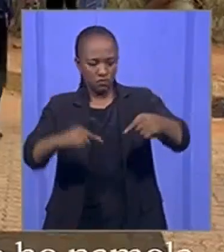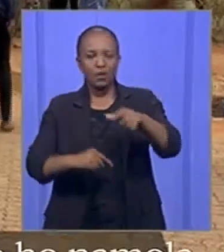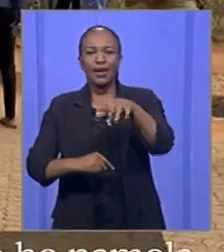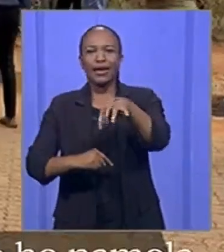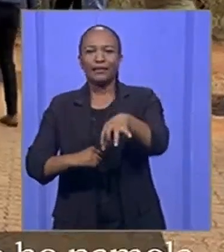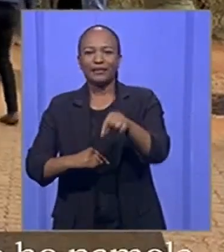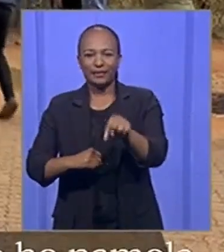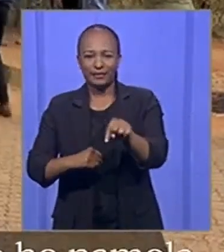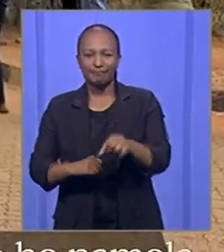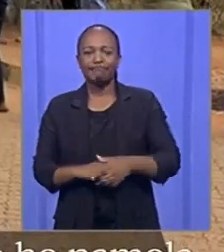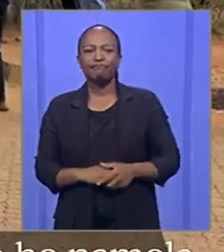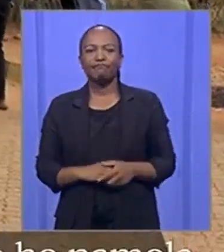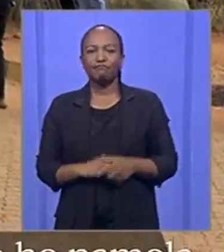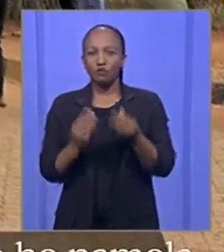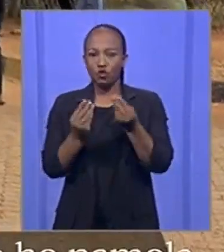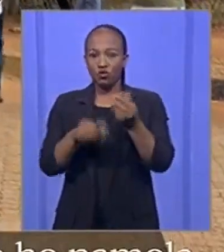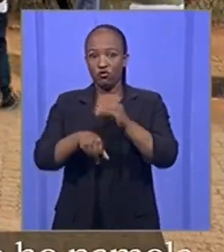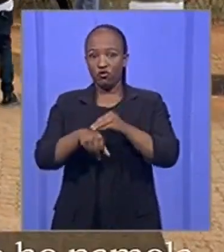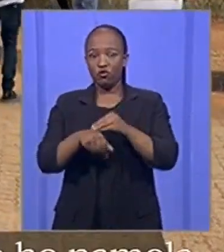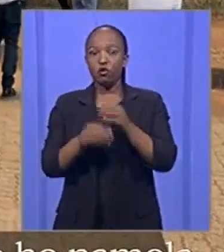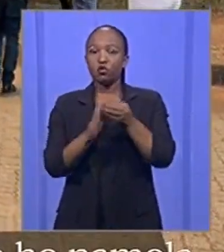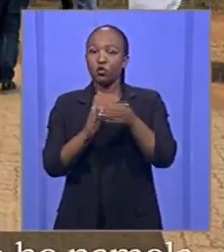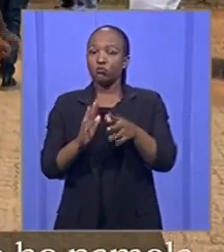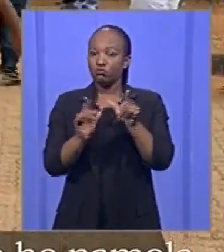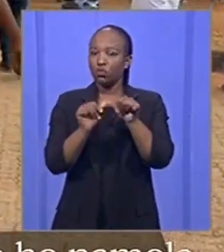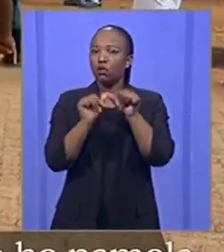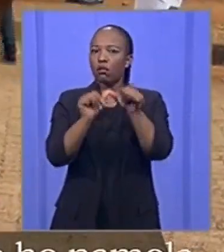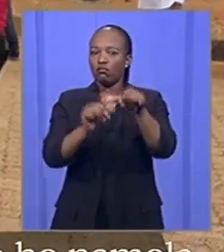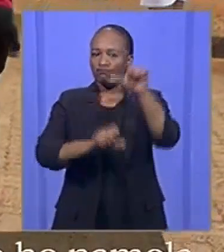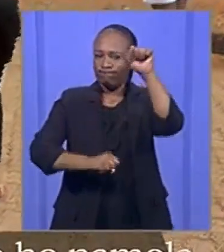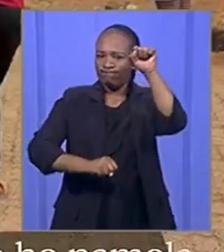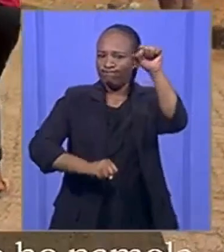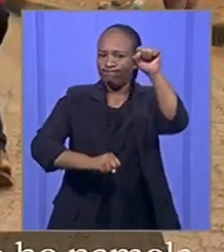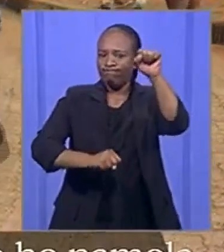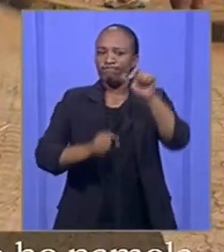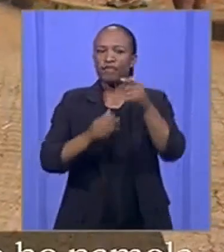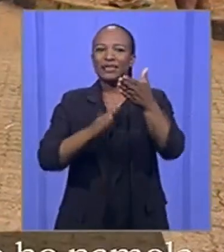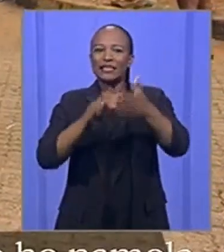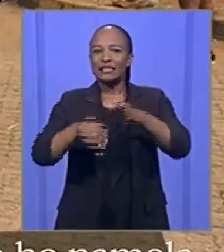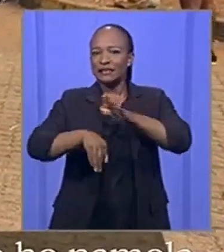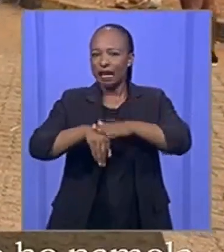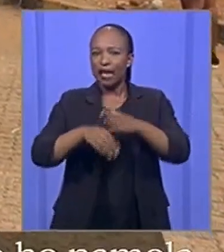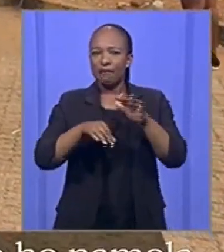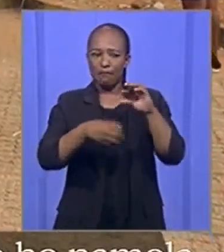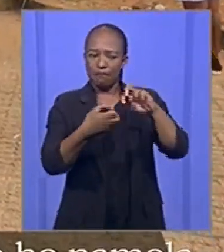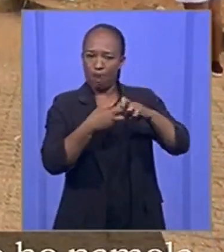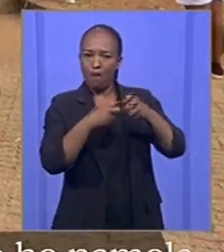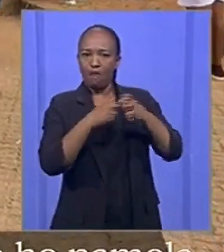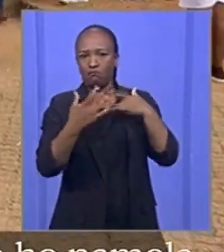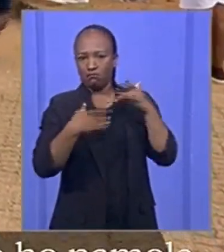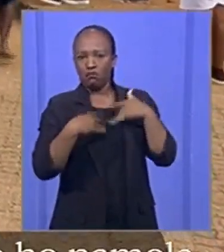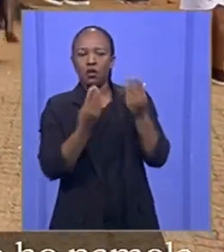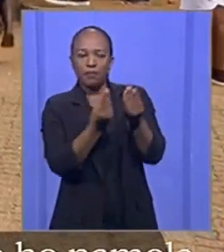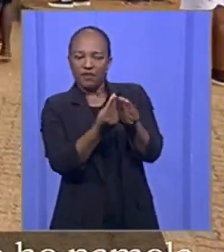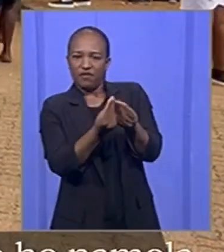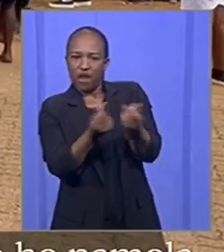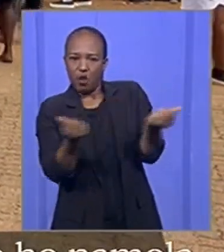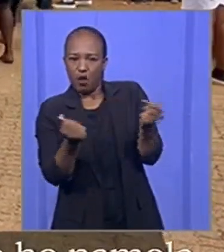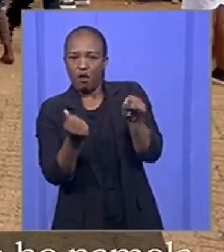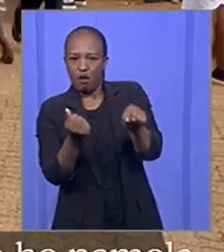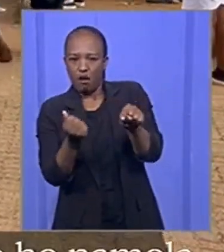le bjalong baithuti ba re ba tlo tswela pele ka magato a boipelaetšo go fihlela dilo tša bona di rarollwa. Ba ipeleditše gape go kgoro ya godimo ya thuto